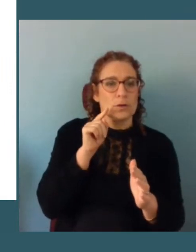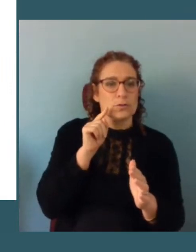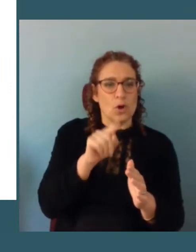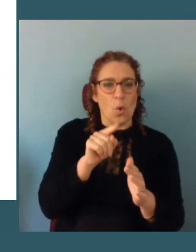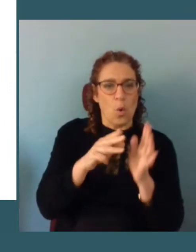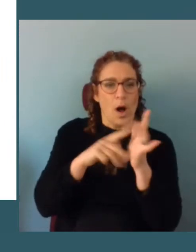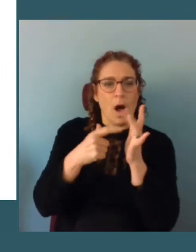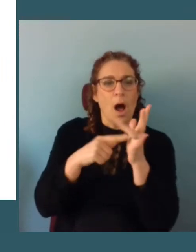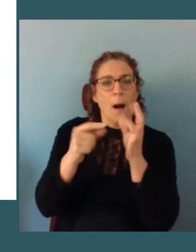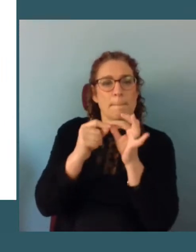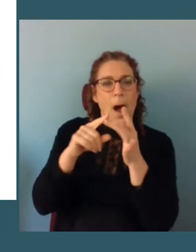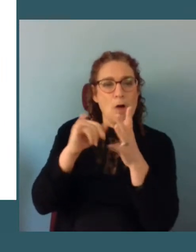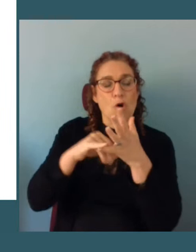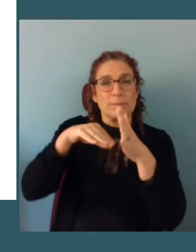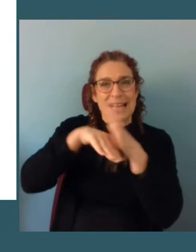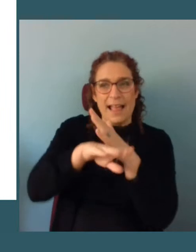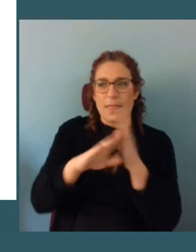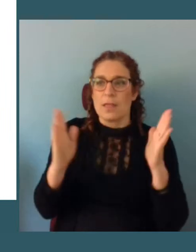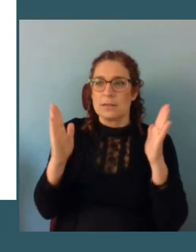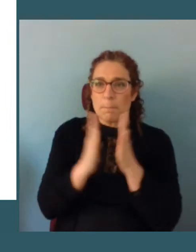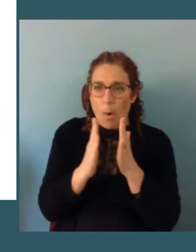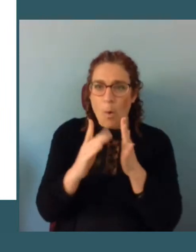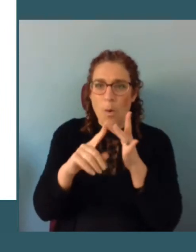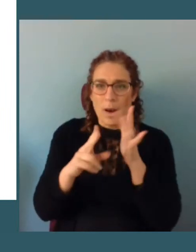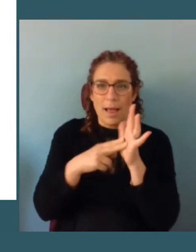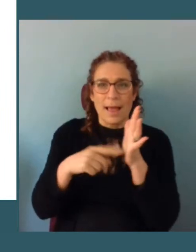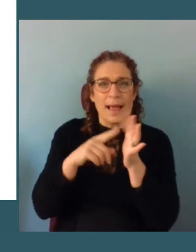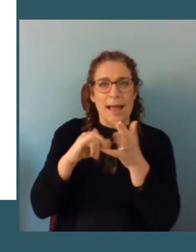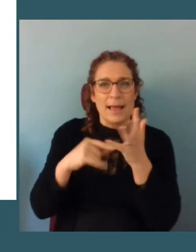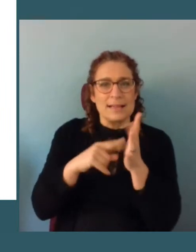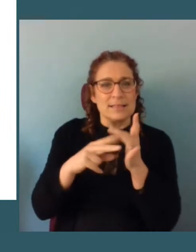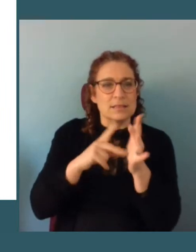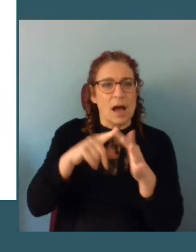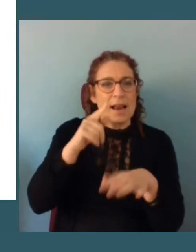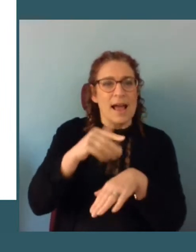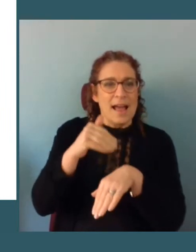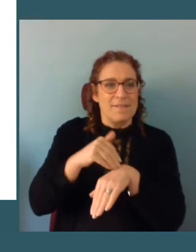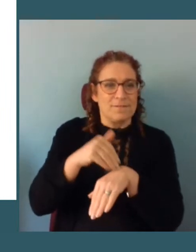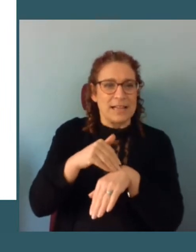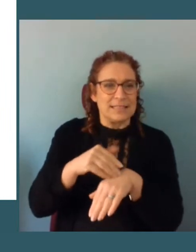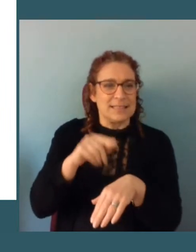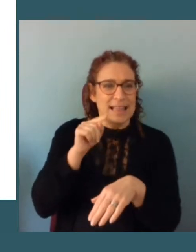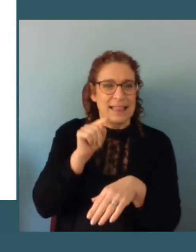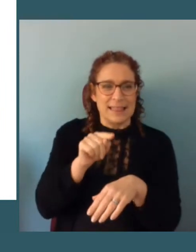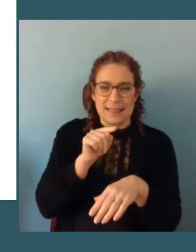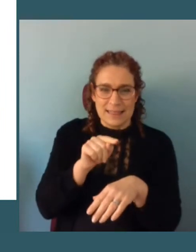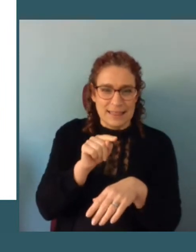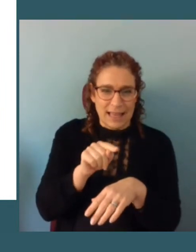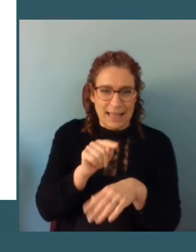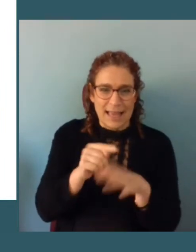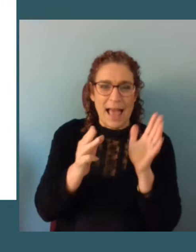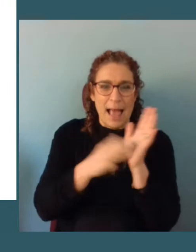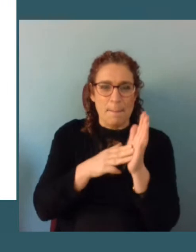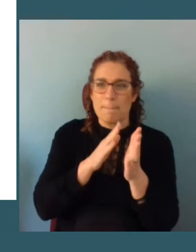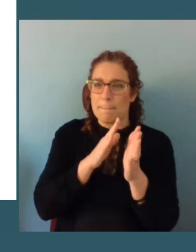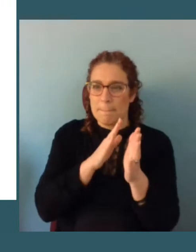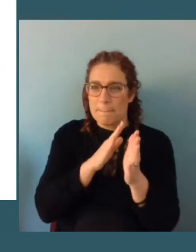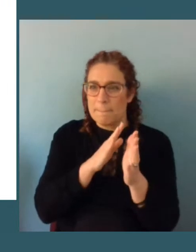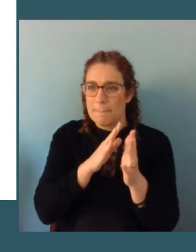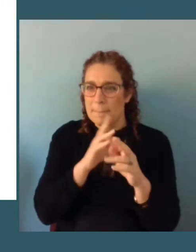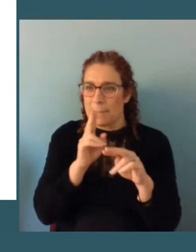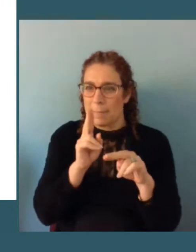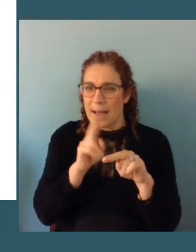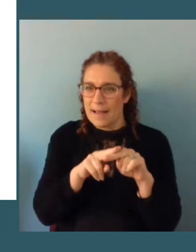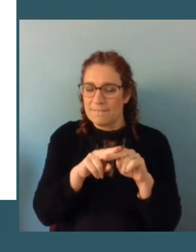small intestine affect the MHC, which is the major histocompatibility type 2